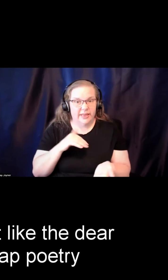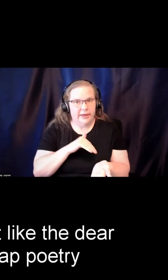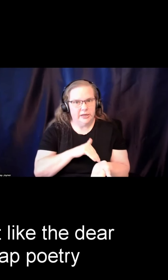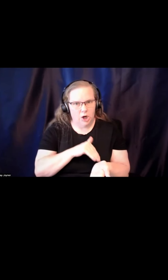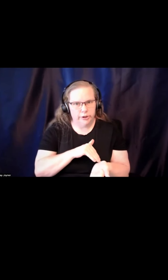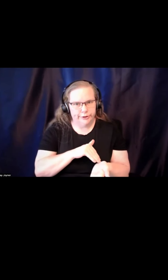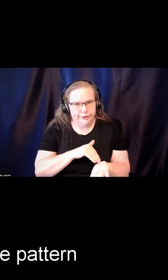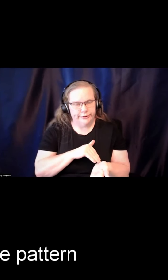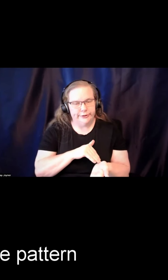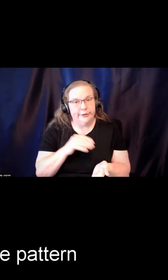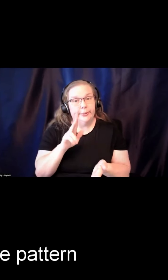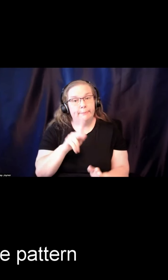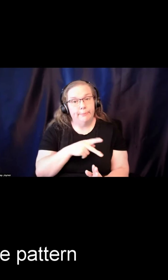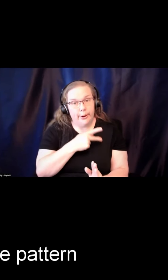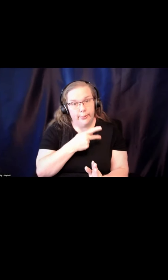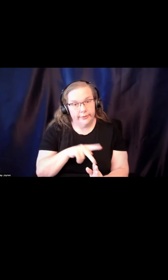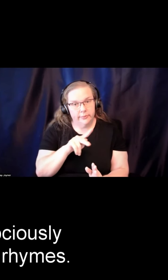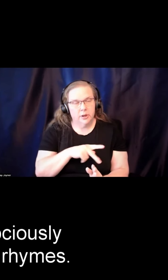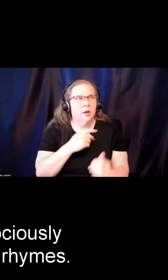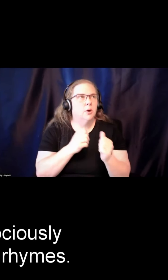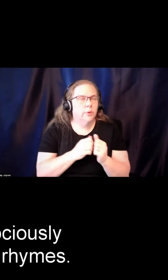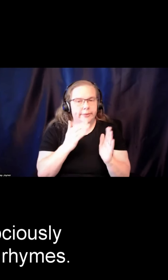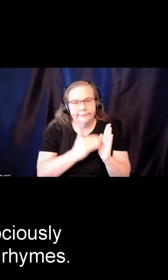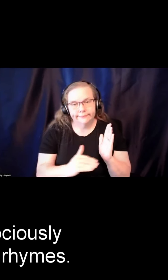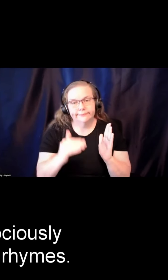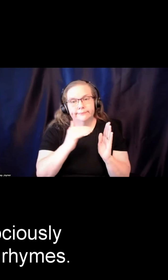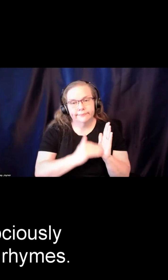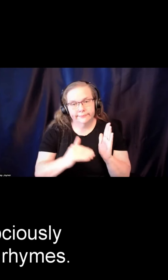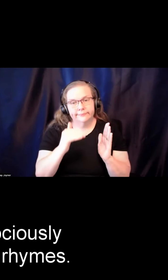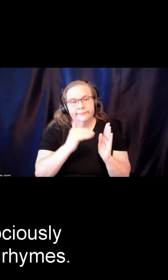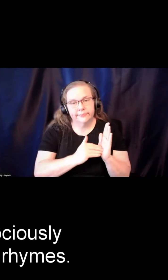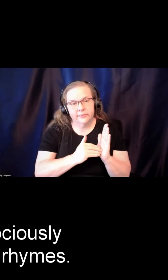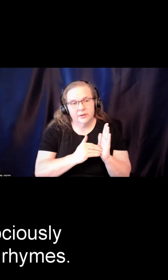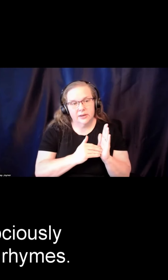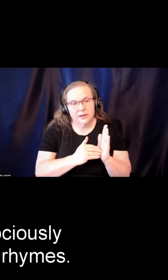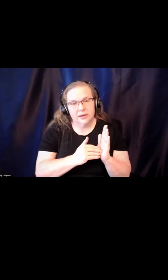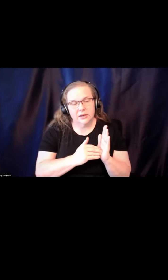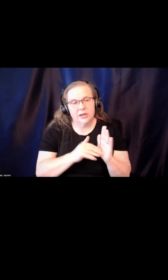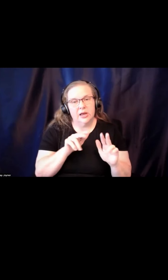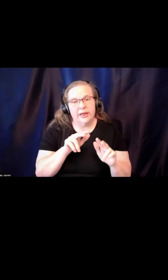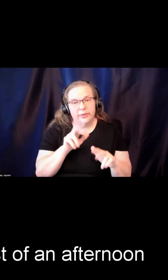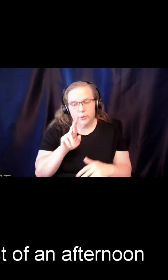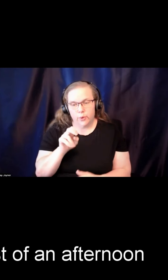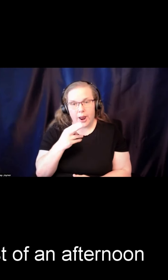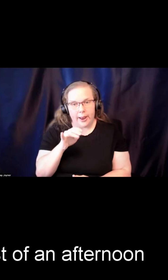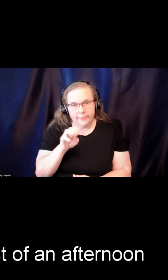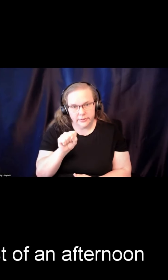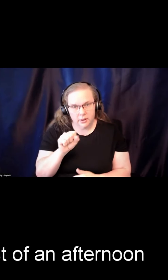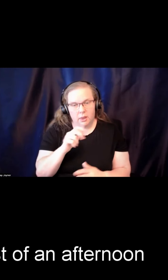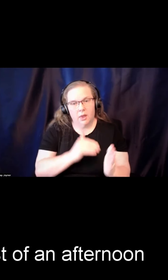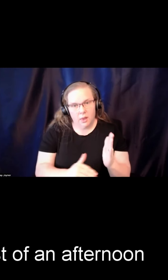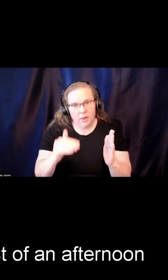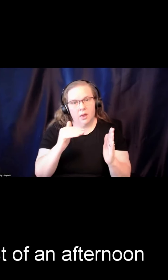madcap poetry, with its ragtime patter and its precociously Dylan-esque rhymes. Recently,